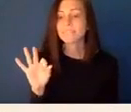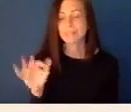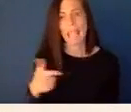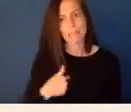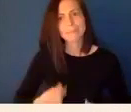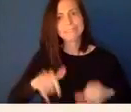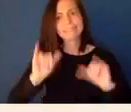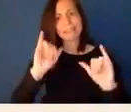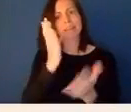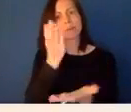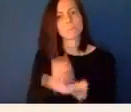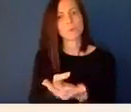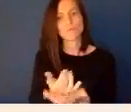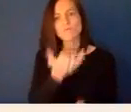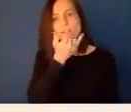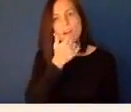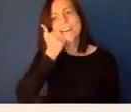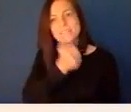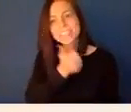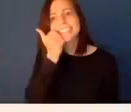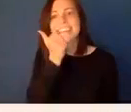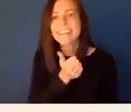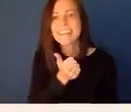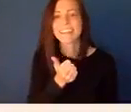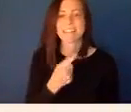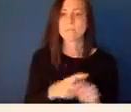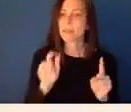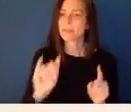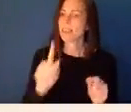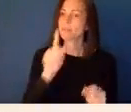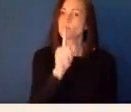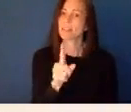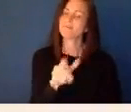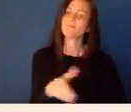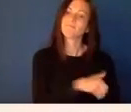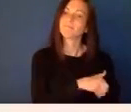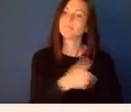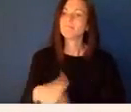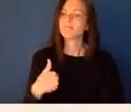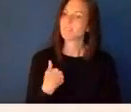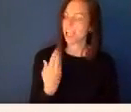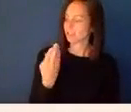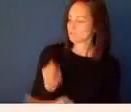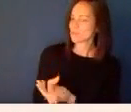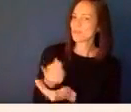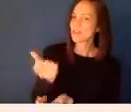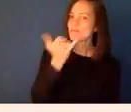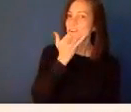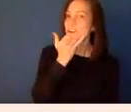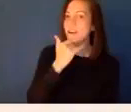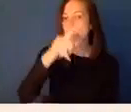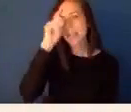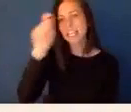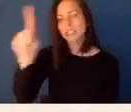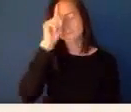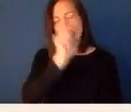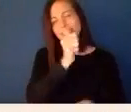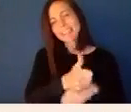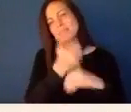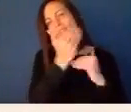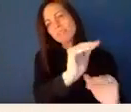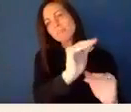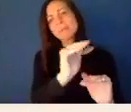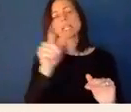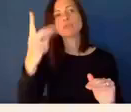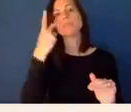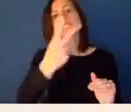people wrong every single day. But it's so empowering to prove somebody wrong because they're so set in what they've seen before. But it's